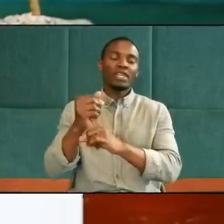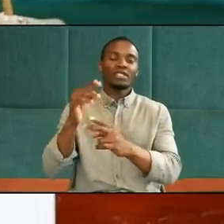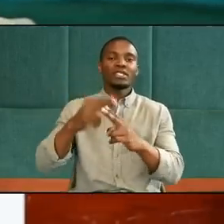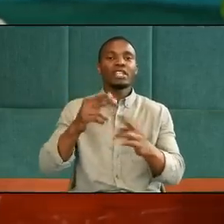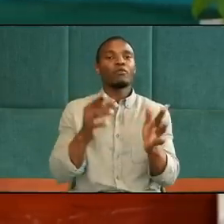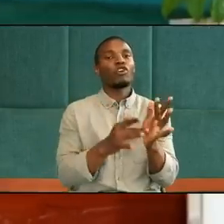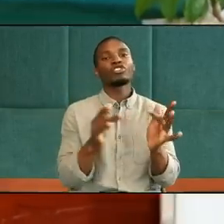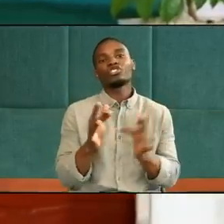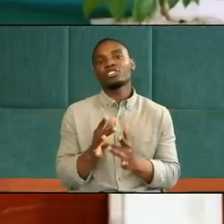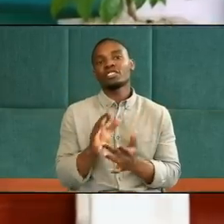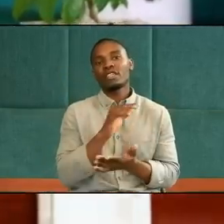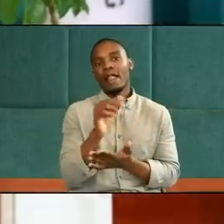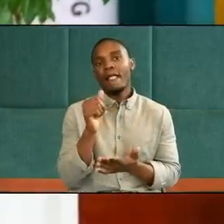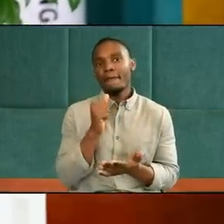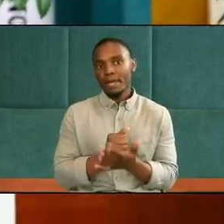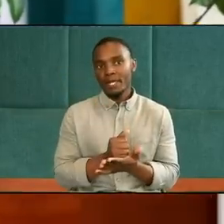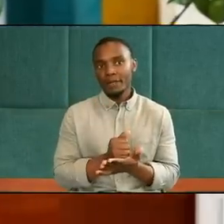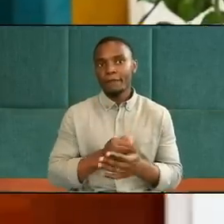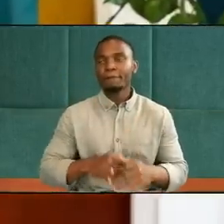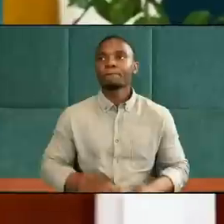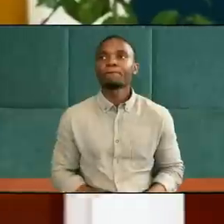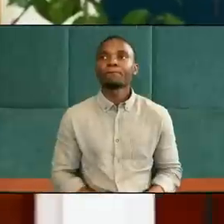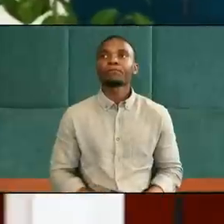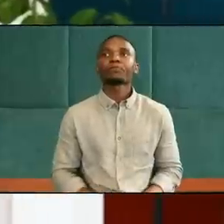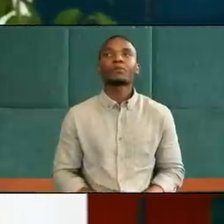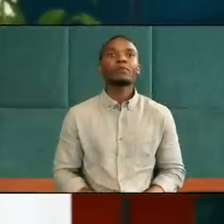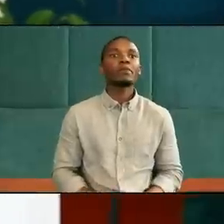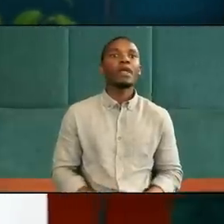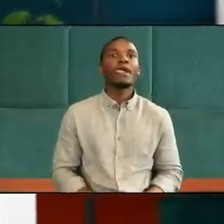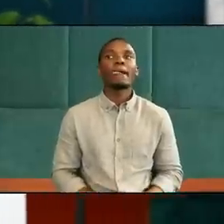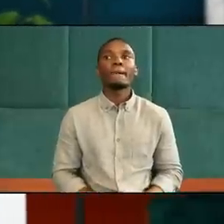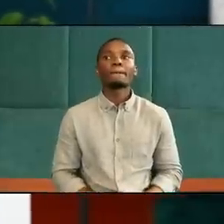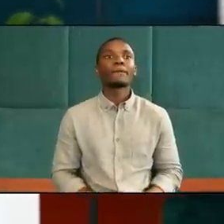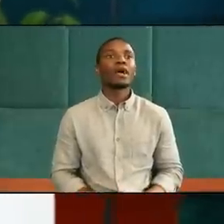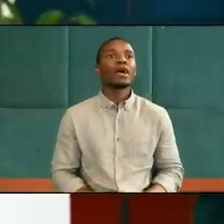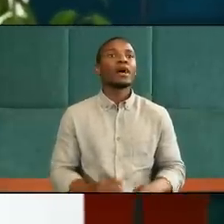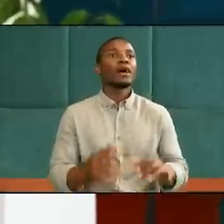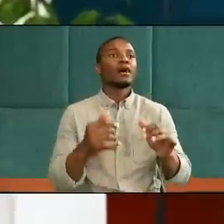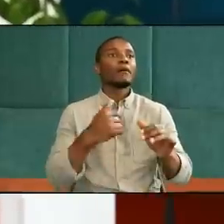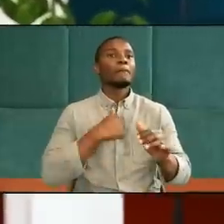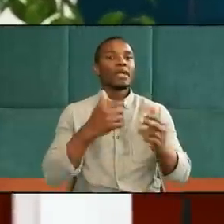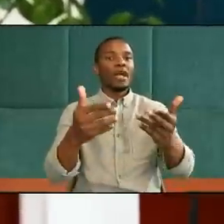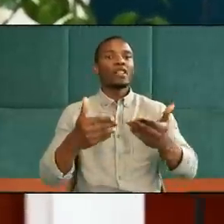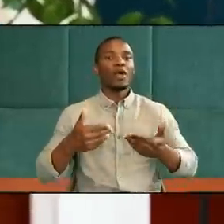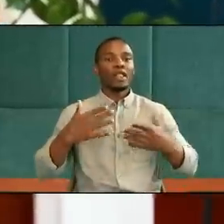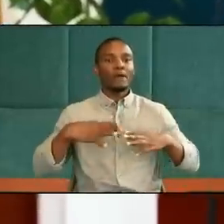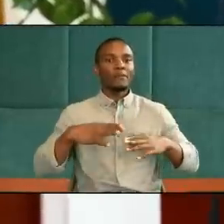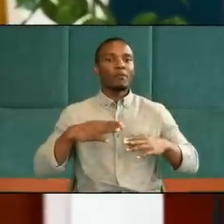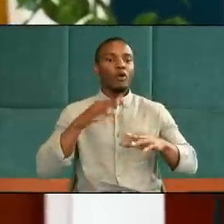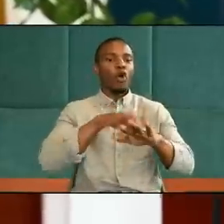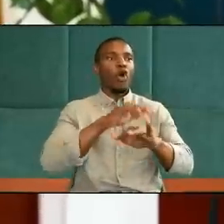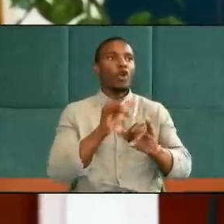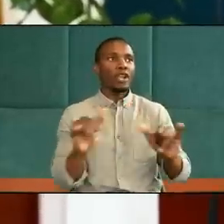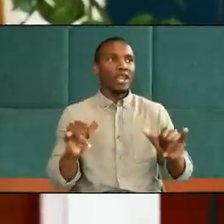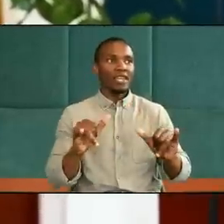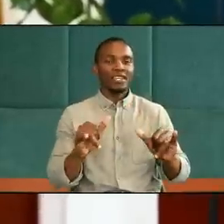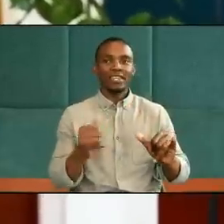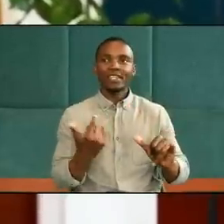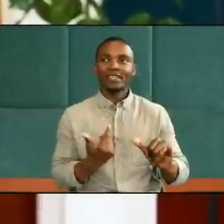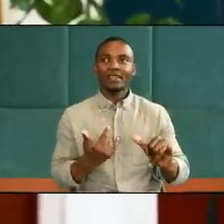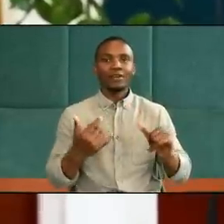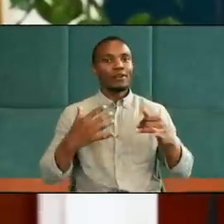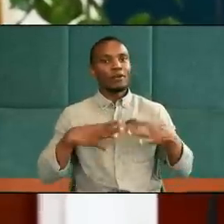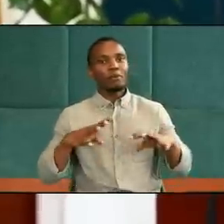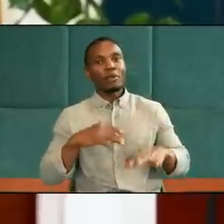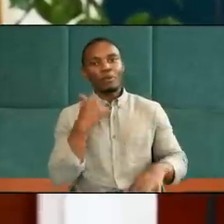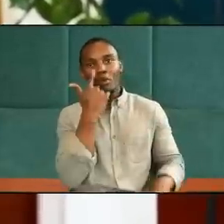pray. Amen. Permit me also to welcome my folks online, those of you who have gotten up out of your bed